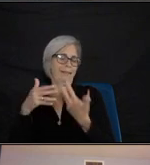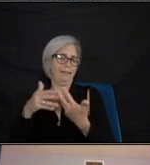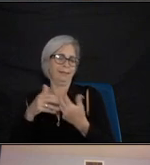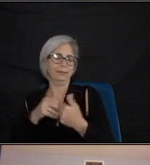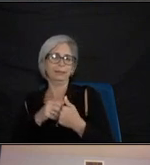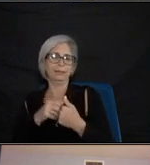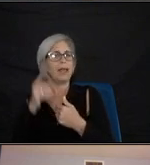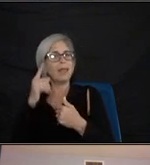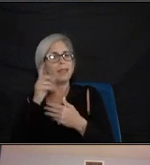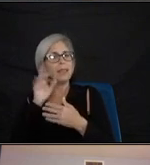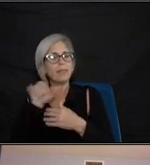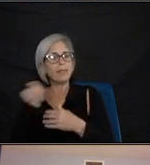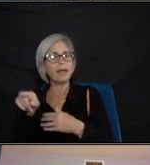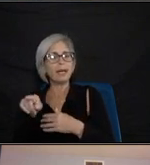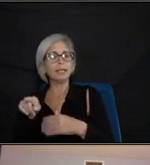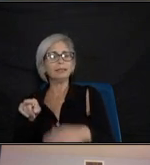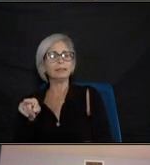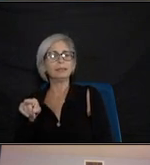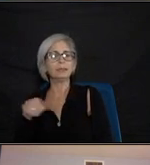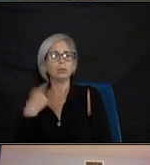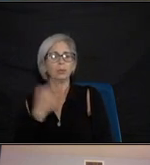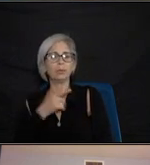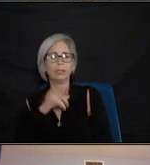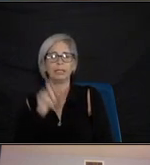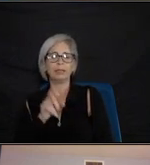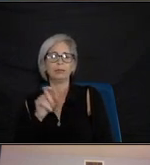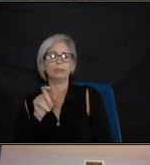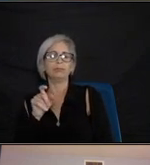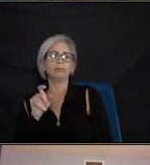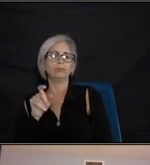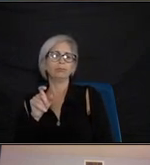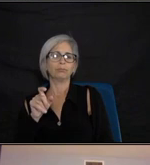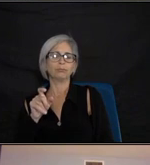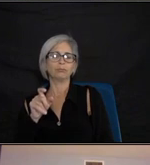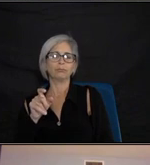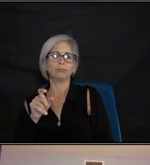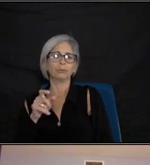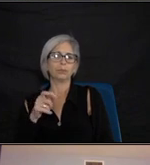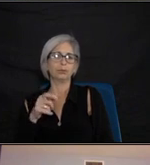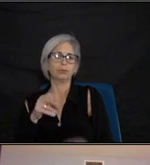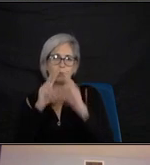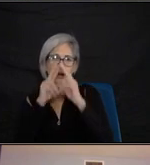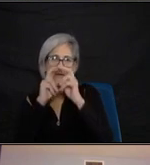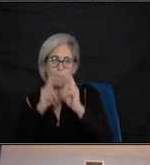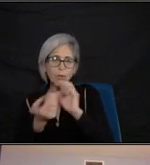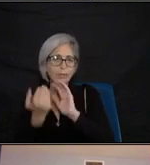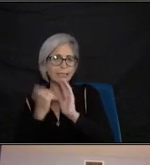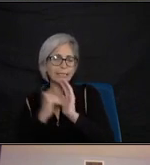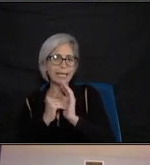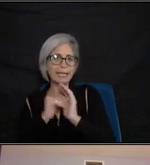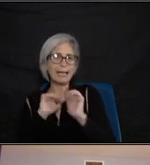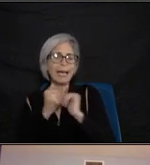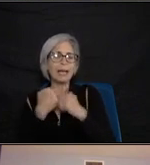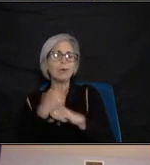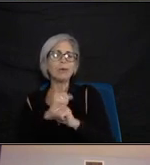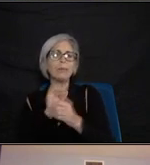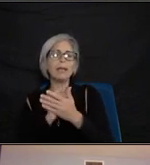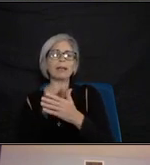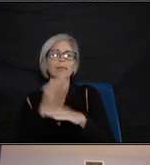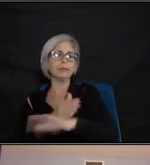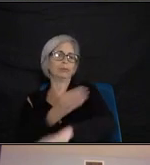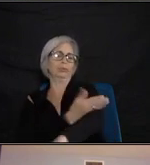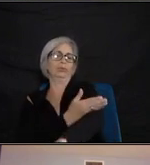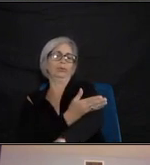And I think that's kind of where we need to just reevaluate. How do we make it better? It's